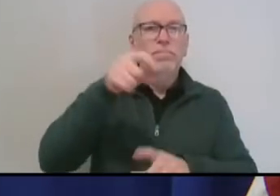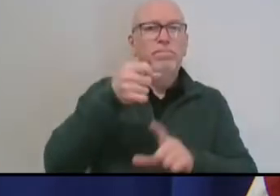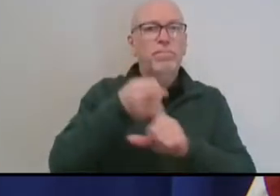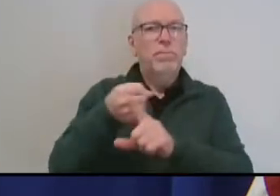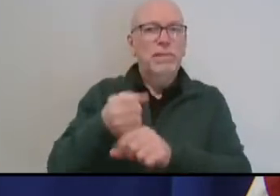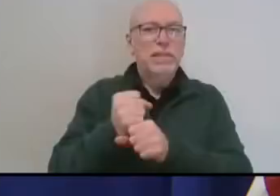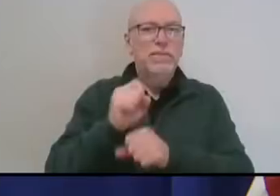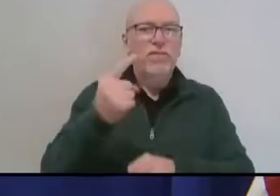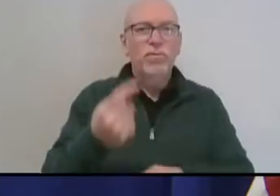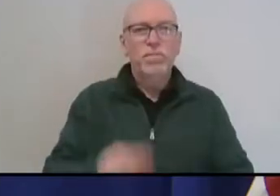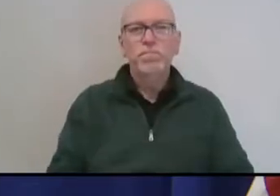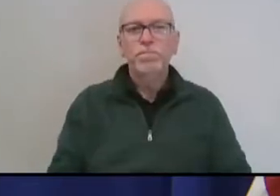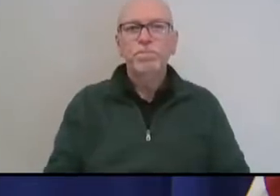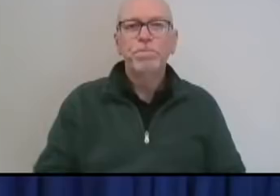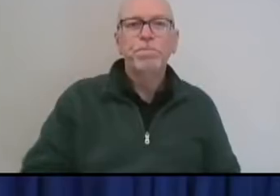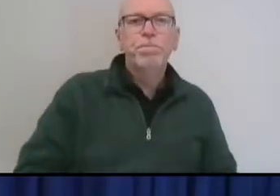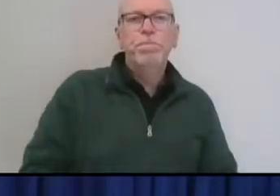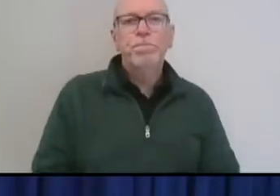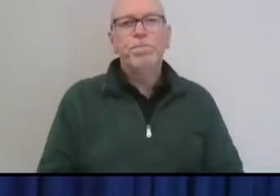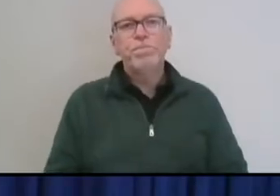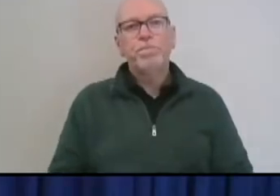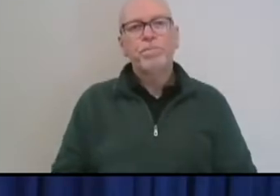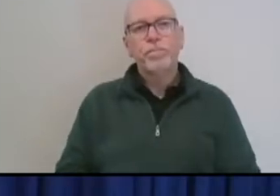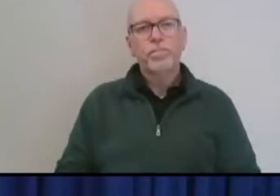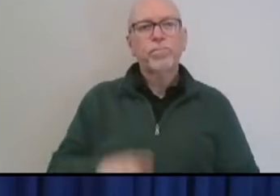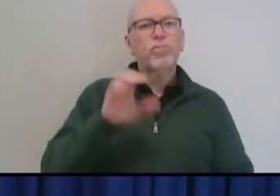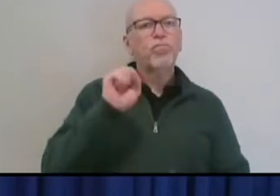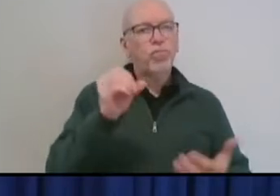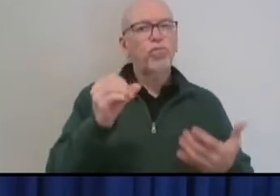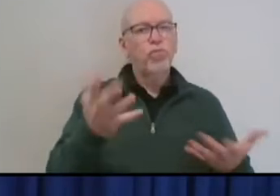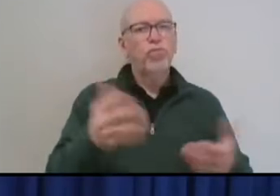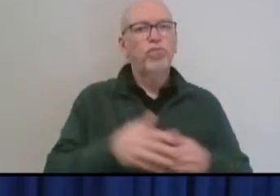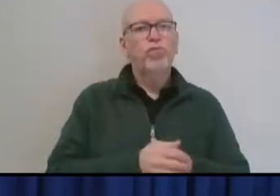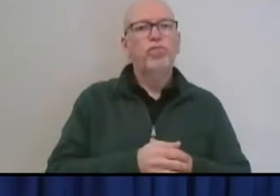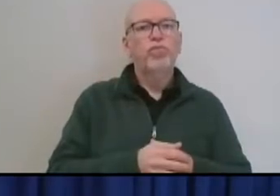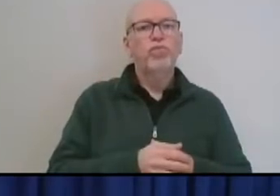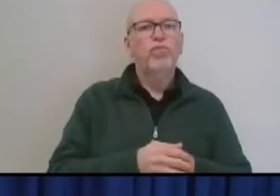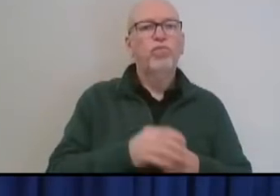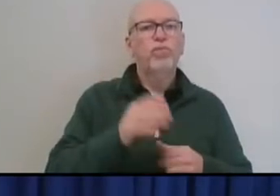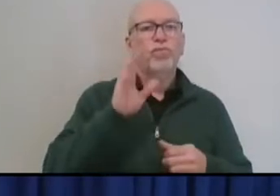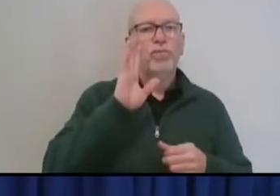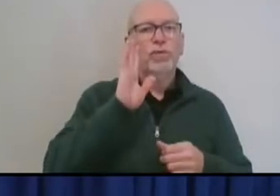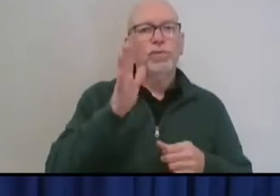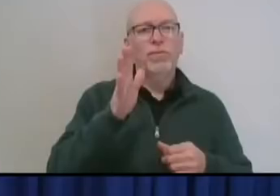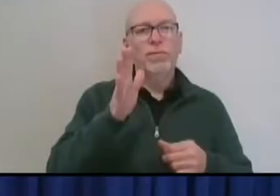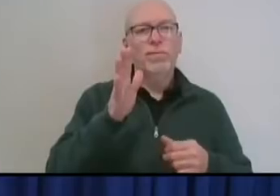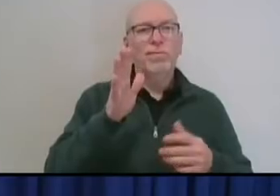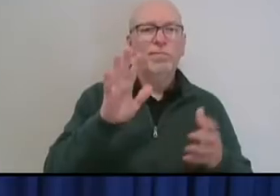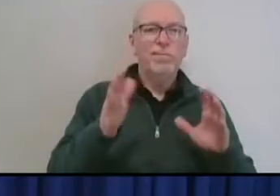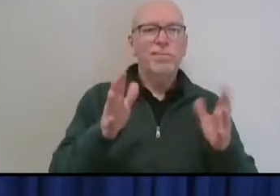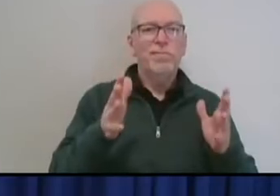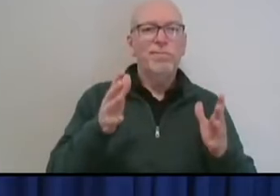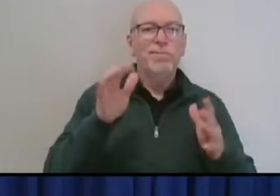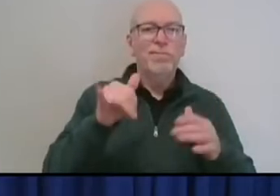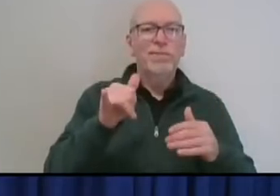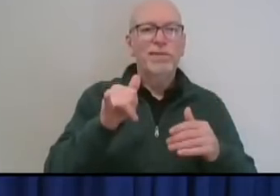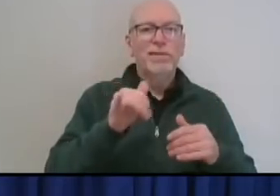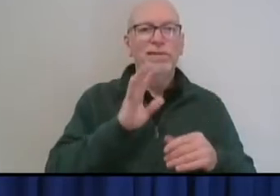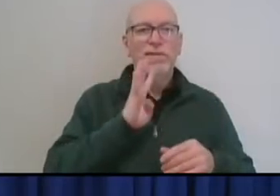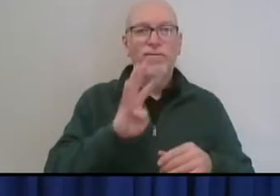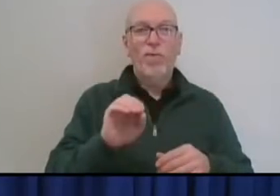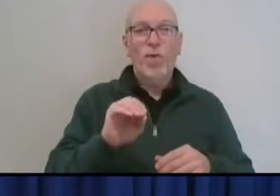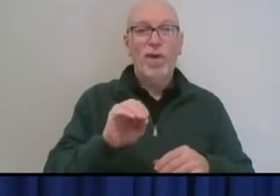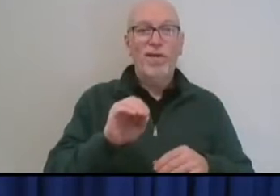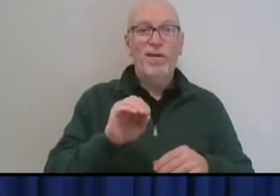to get vaccinated. So that's going to kind of mirror, when you get to that 40-year